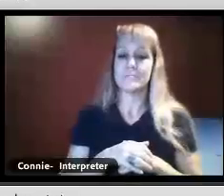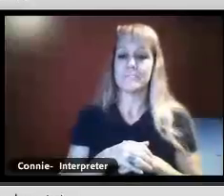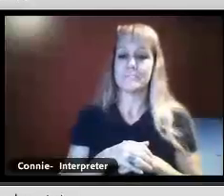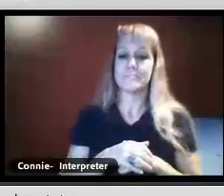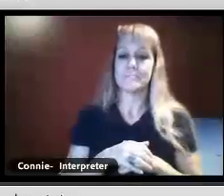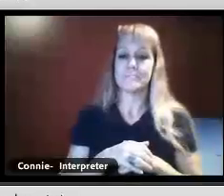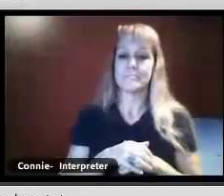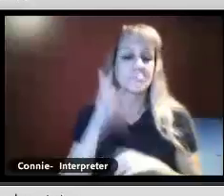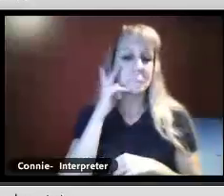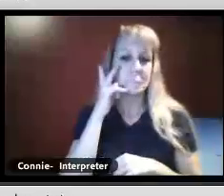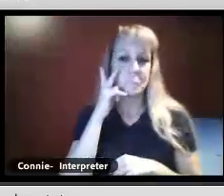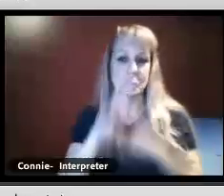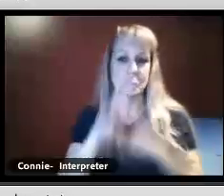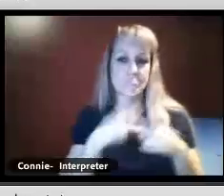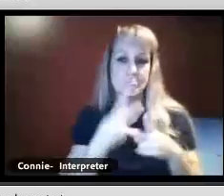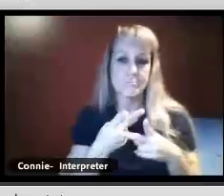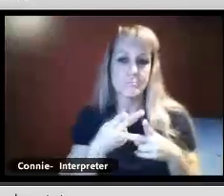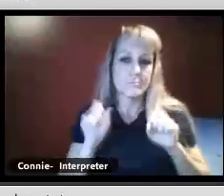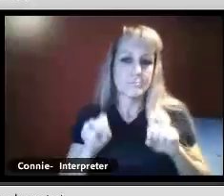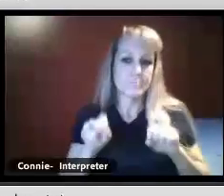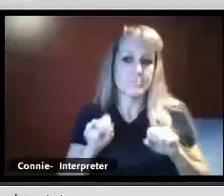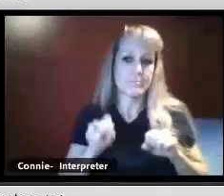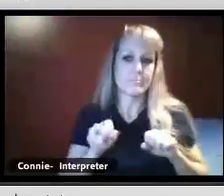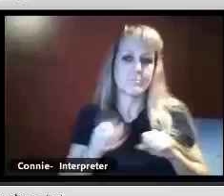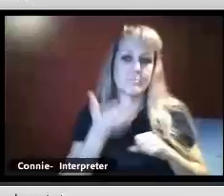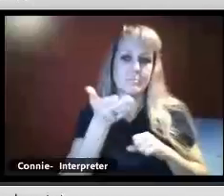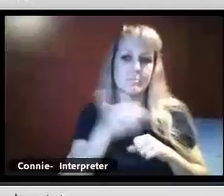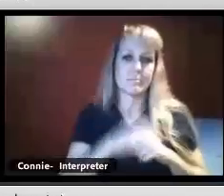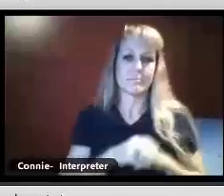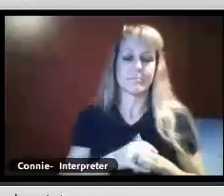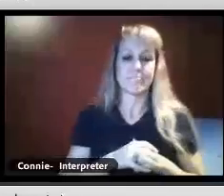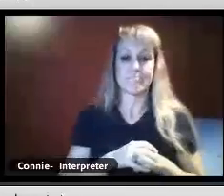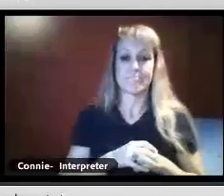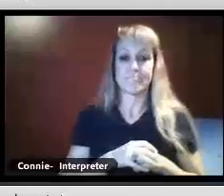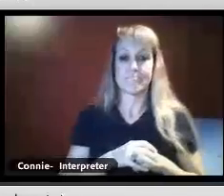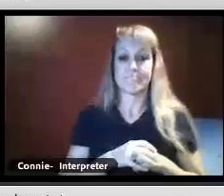and see what kind of potential may exist there for you.